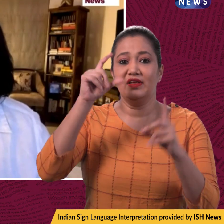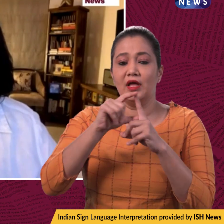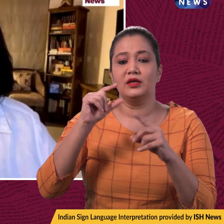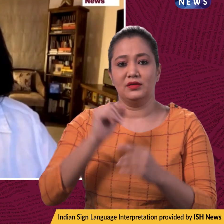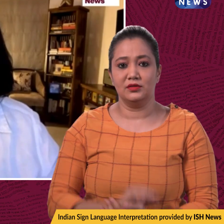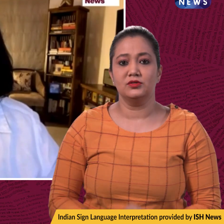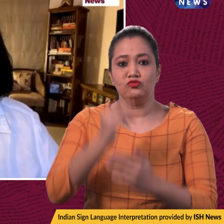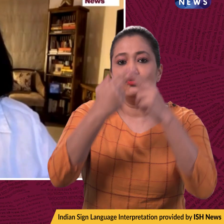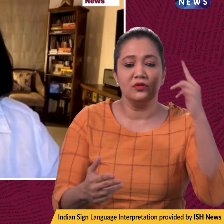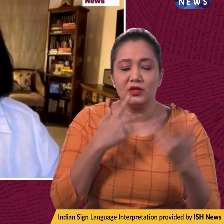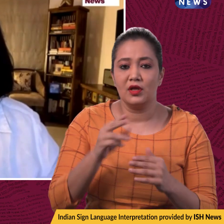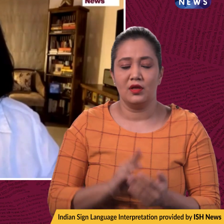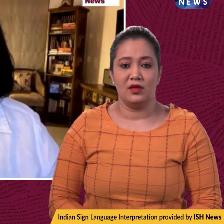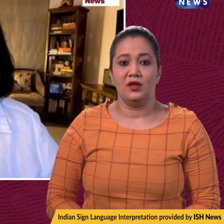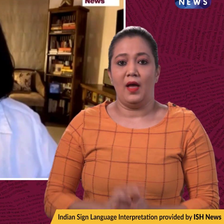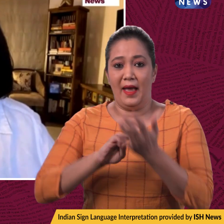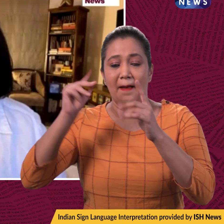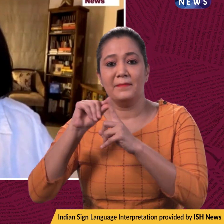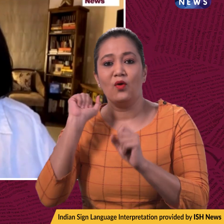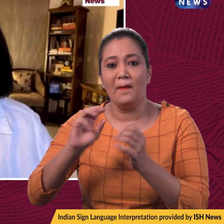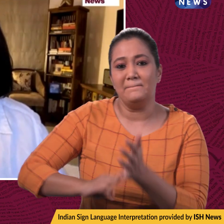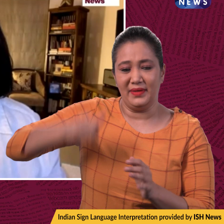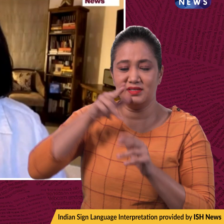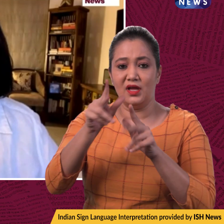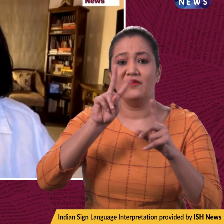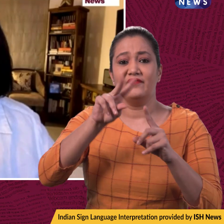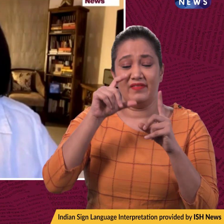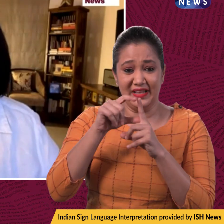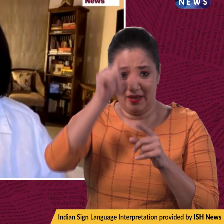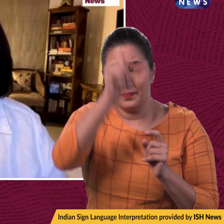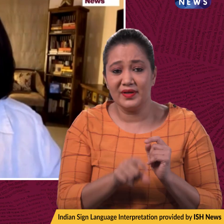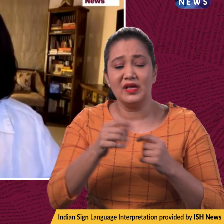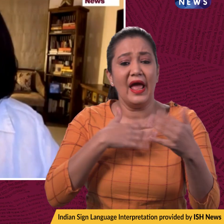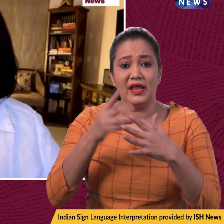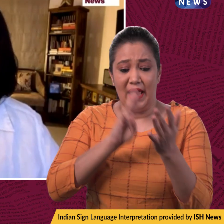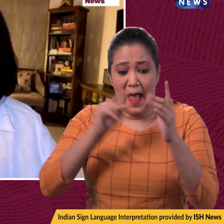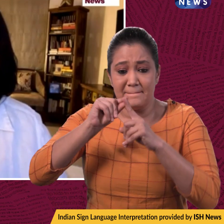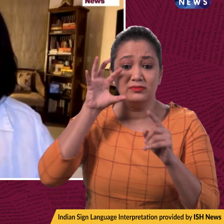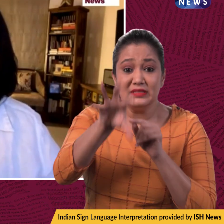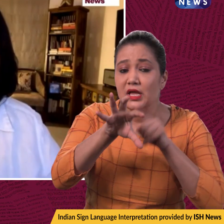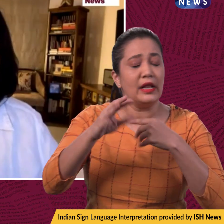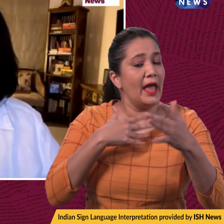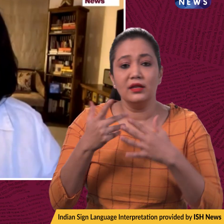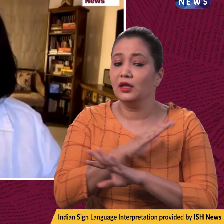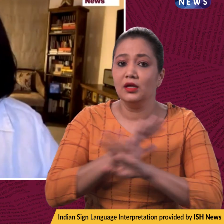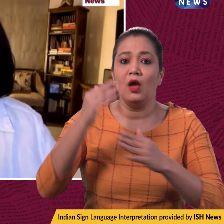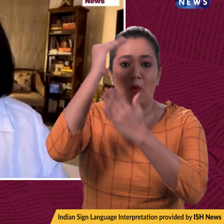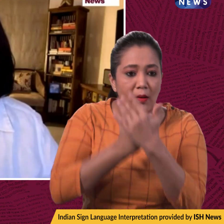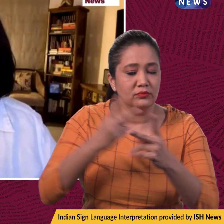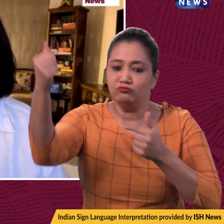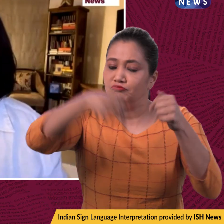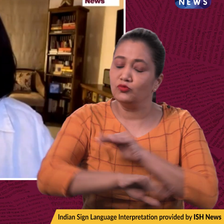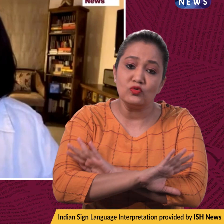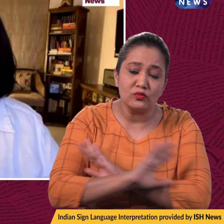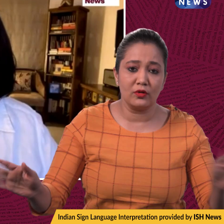story. The Madhya Pradesh Home Minister Narottam Mishra has said that he will not allow Veer Das to perform anywhere in Madhya Pradesh. This comes after, of